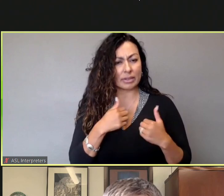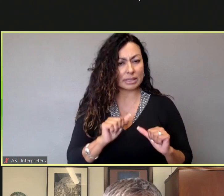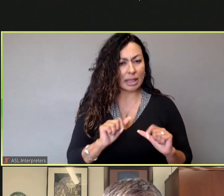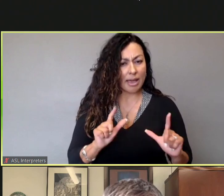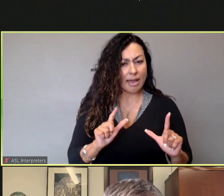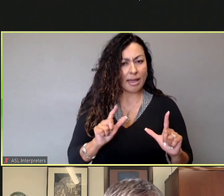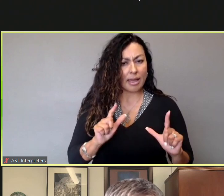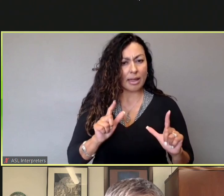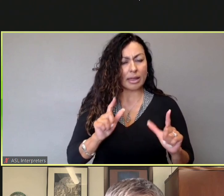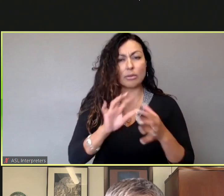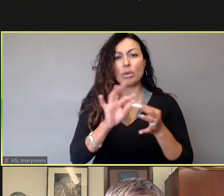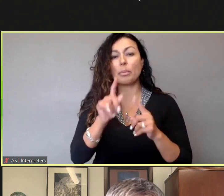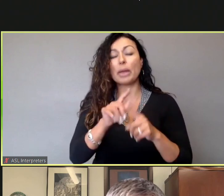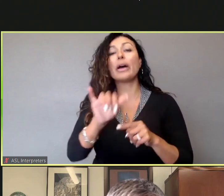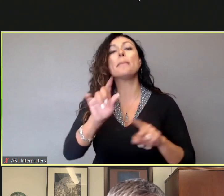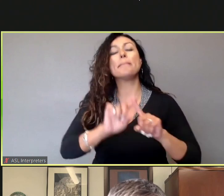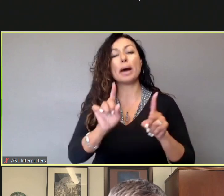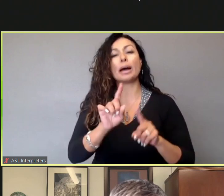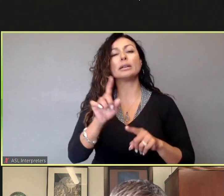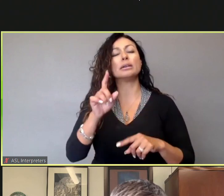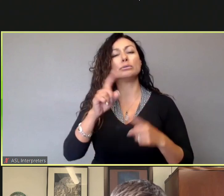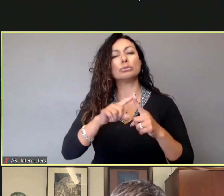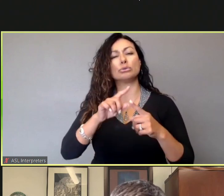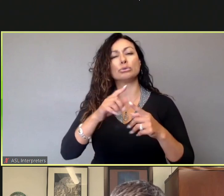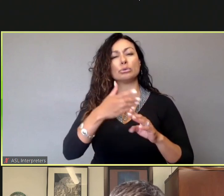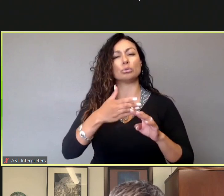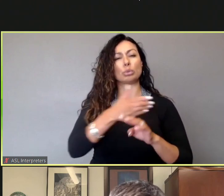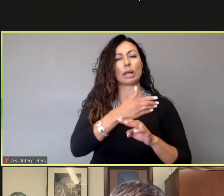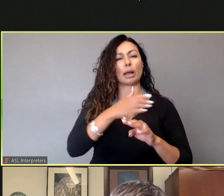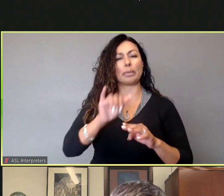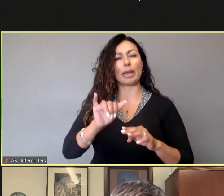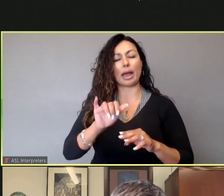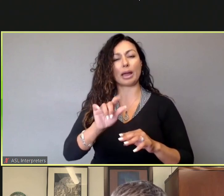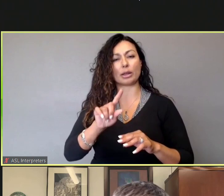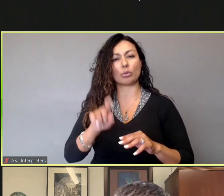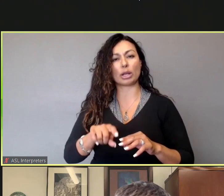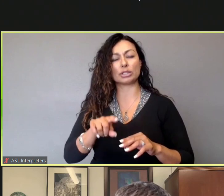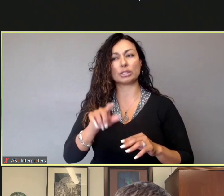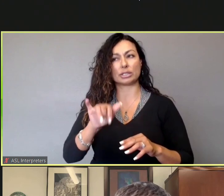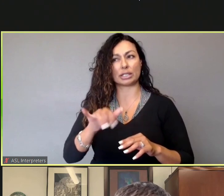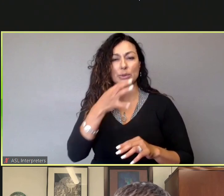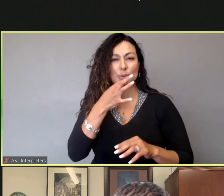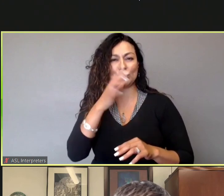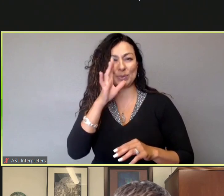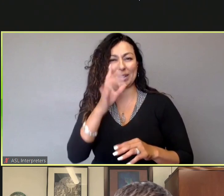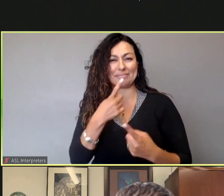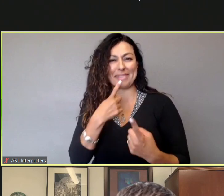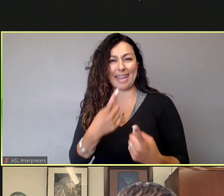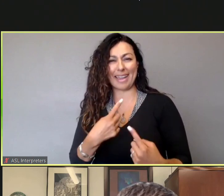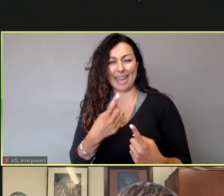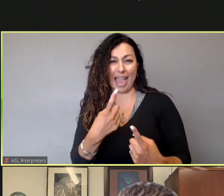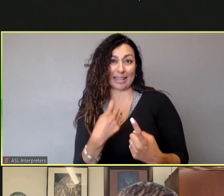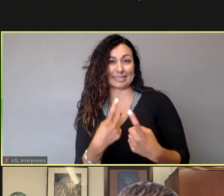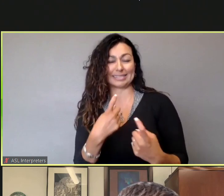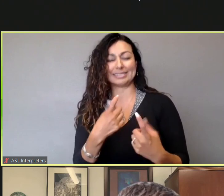on this, but just to preempt the question that's coming up